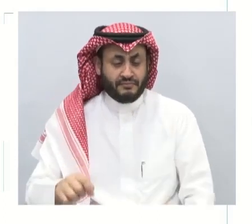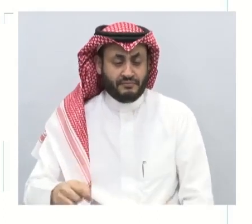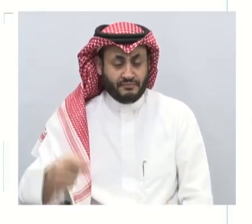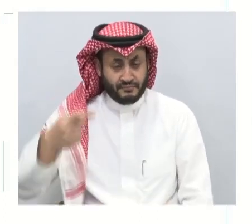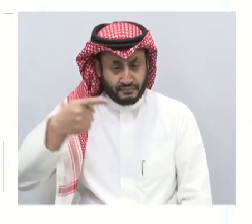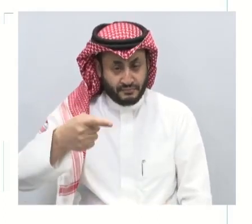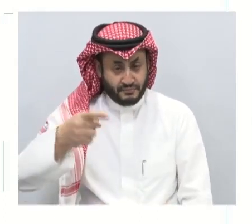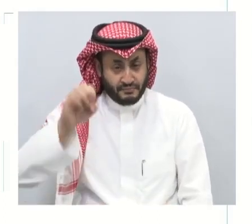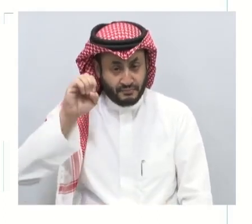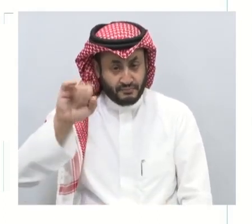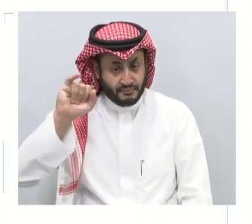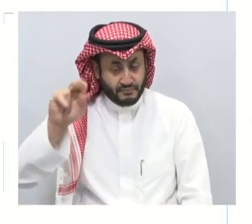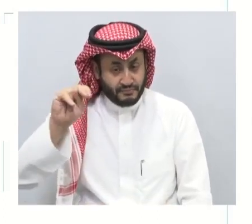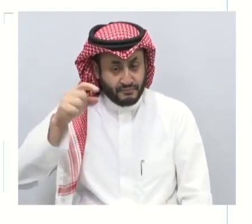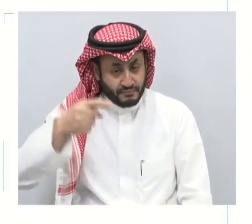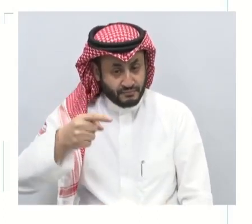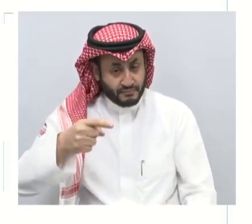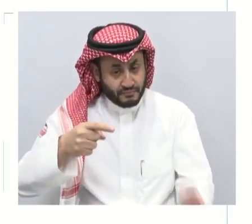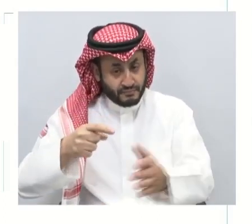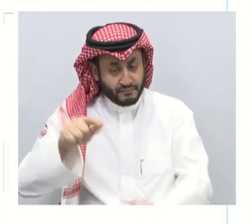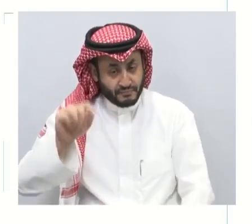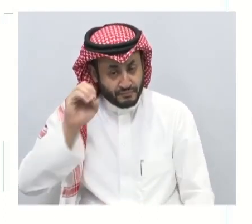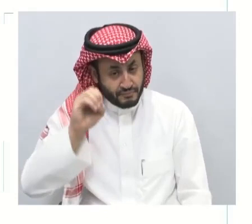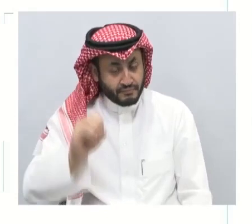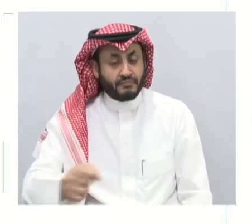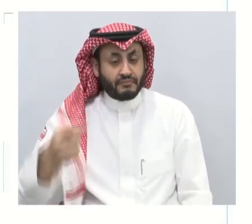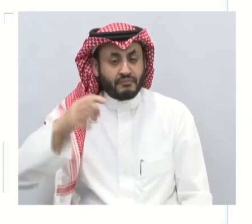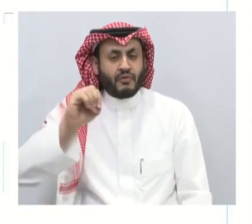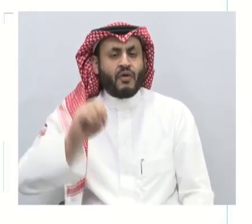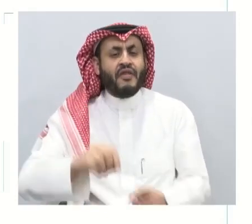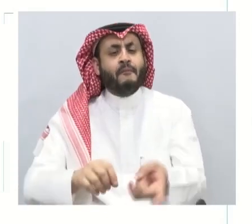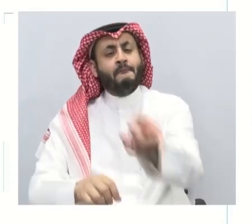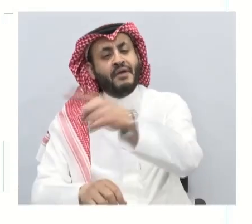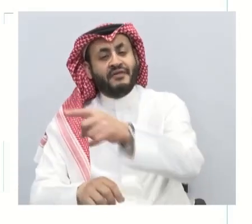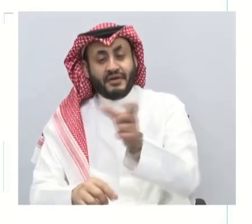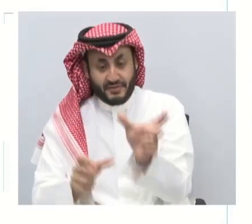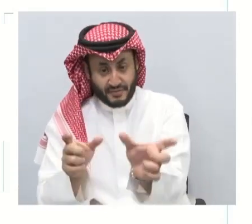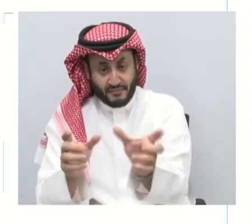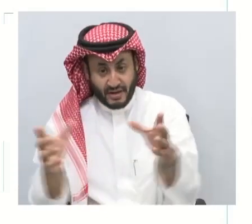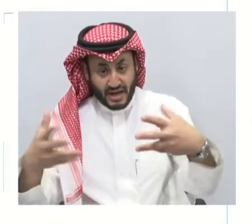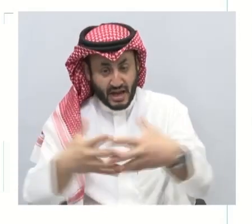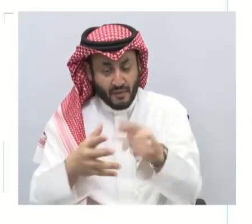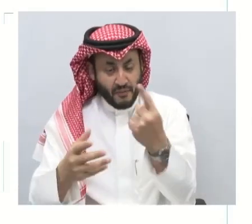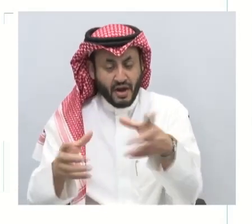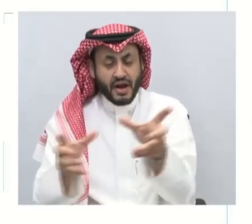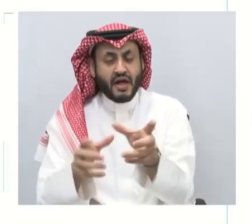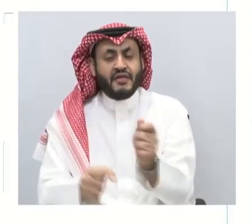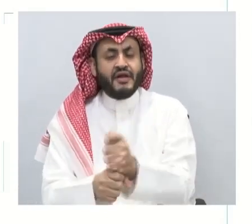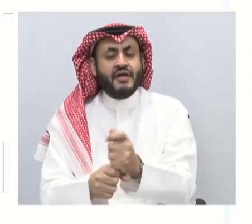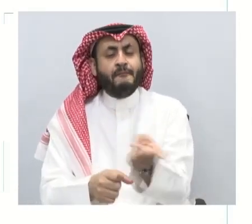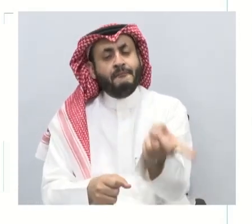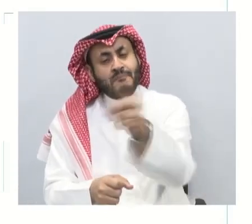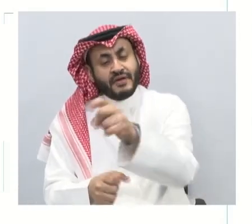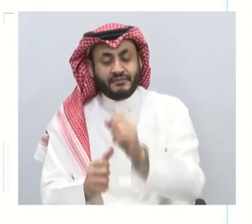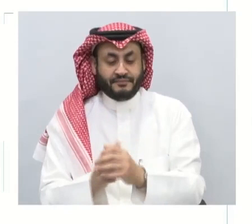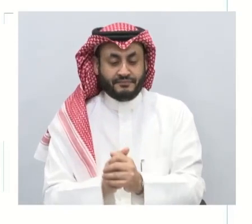am going to go. And you have to notice here, going to here is a modal verb, which